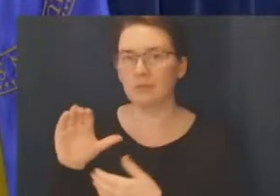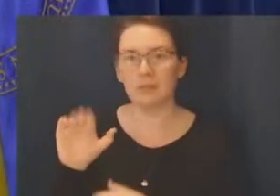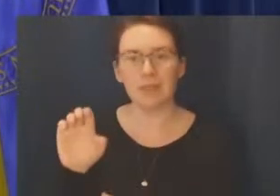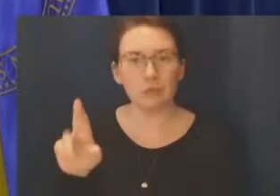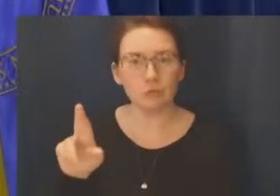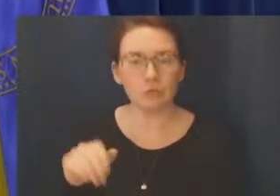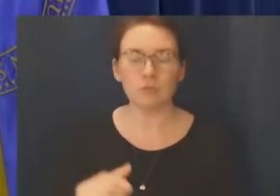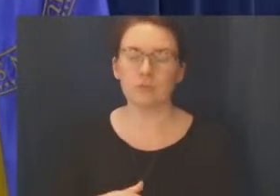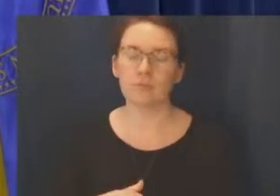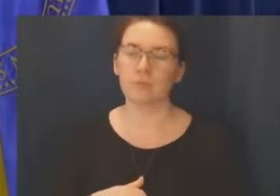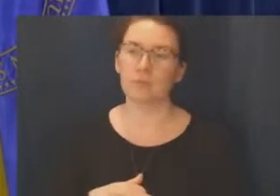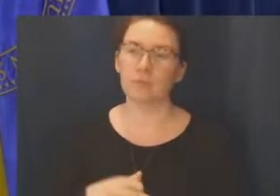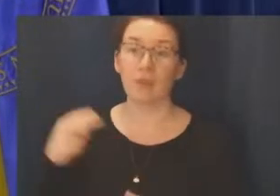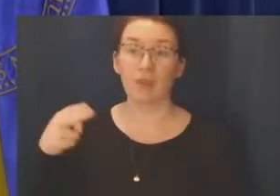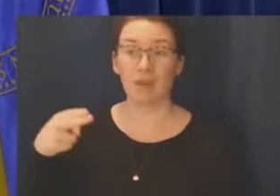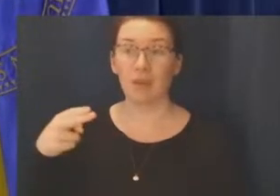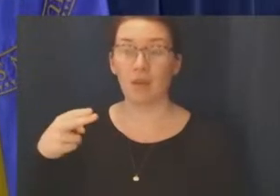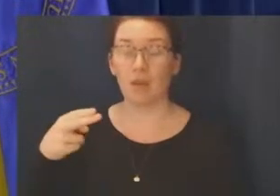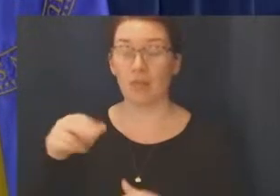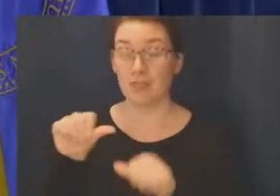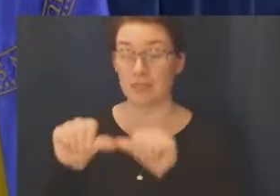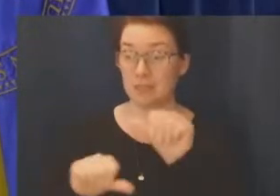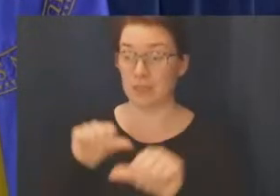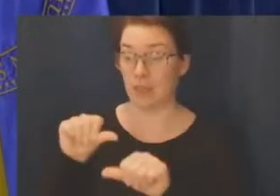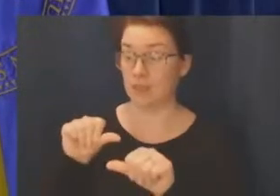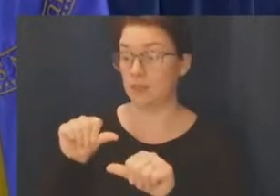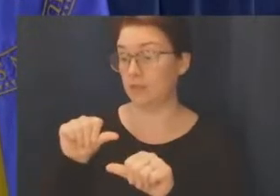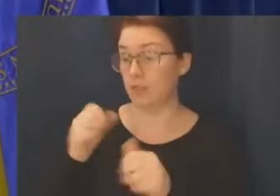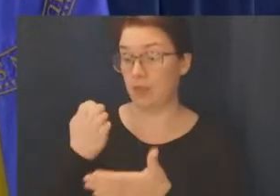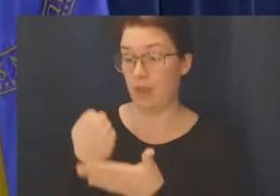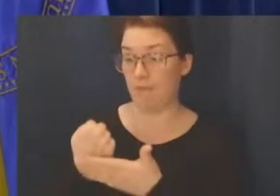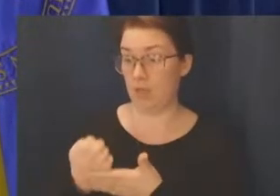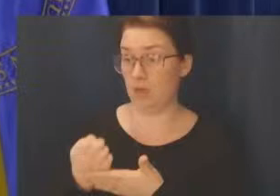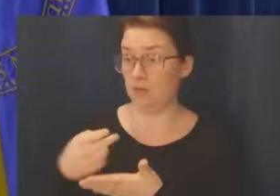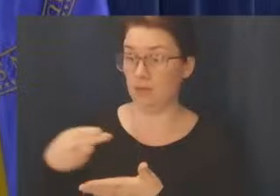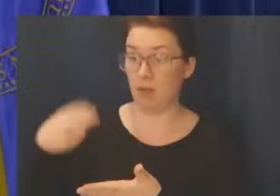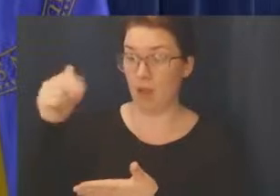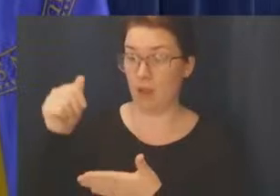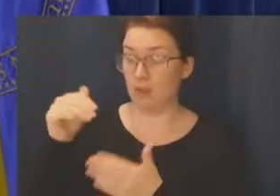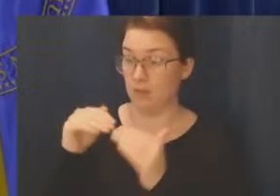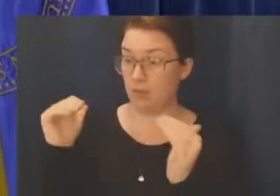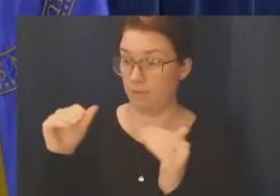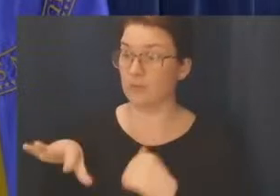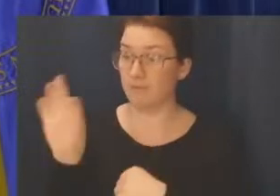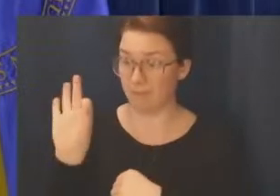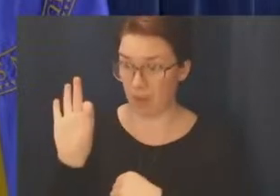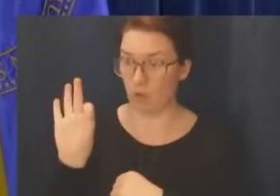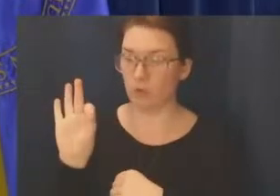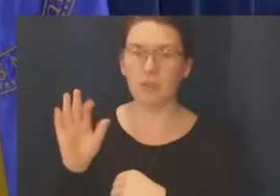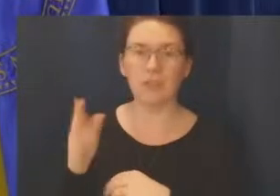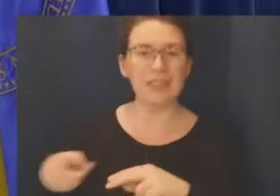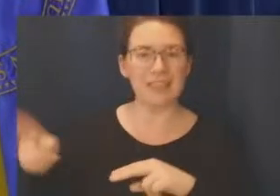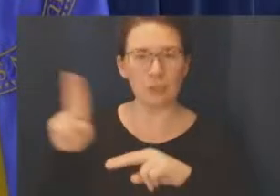evidence shows that these food dyes cause increased hyperactivity, reduced attention